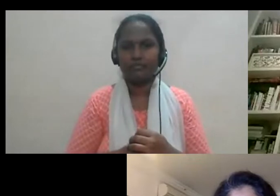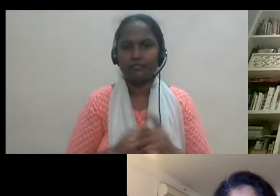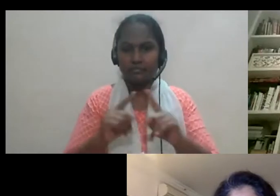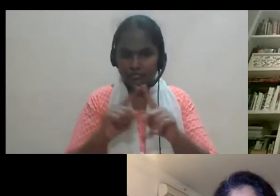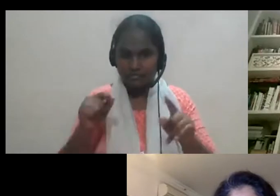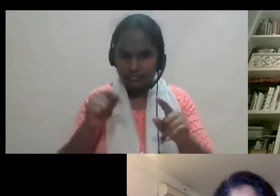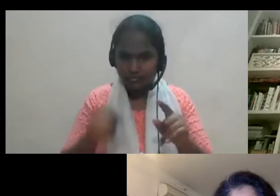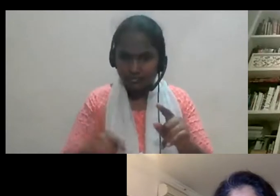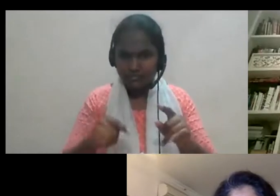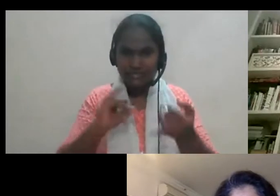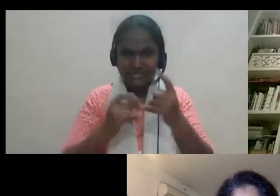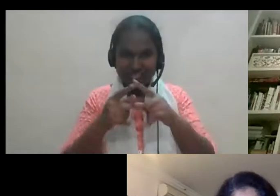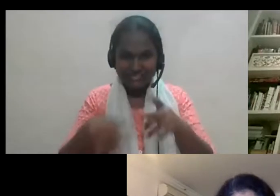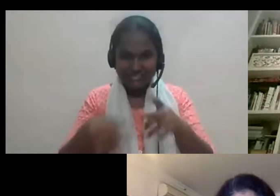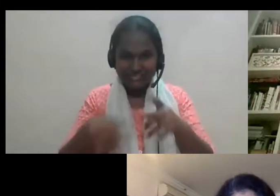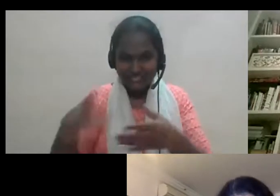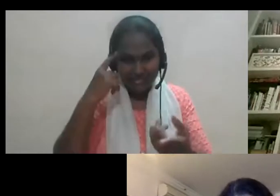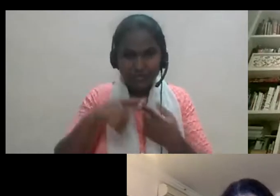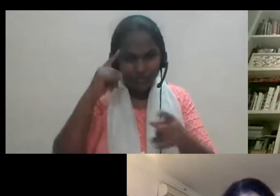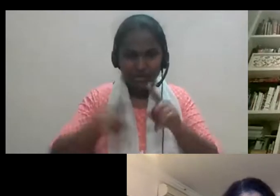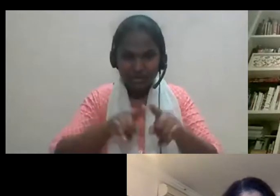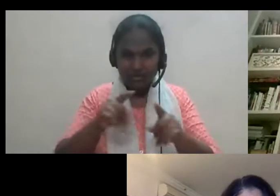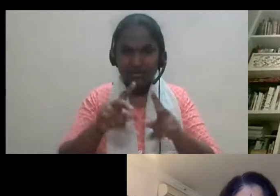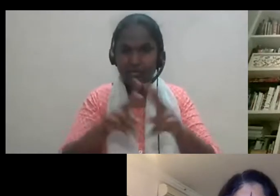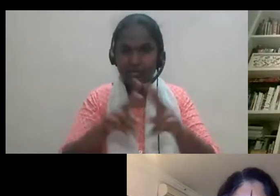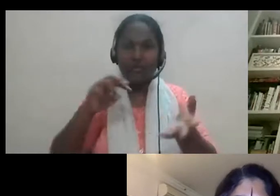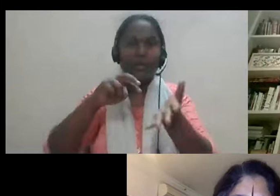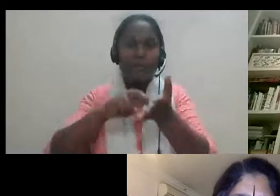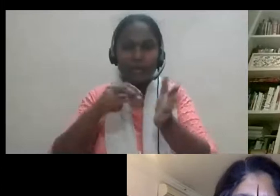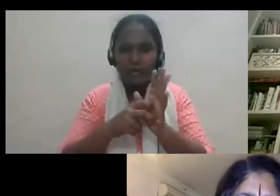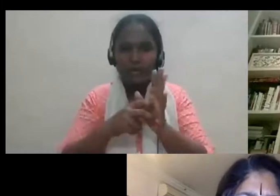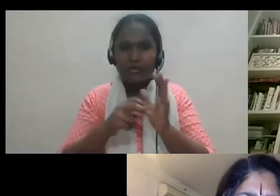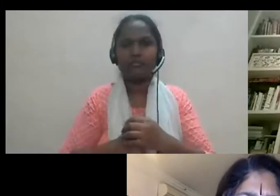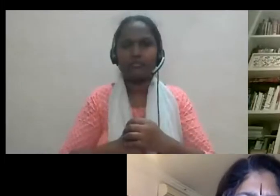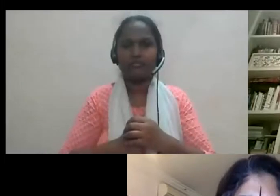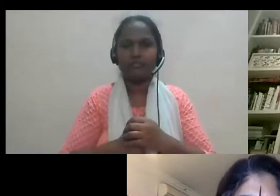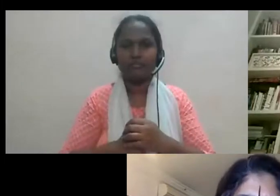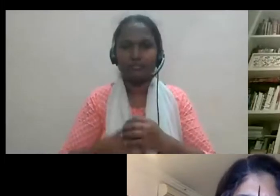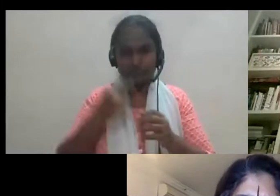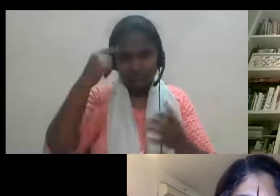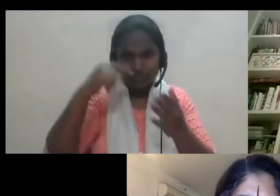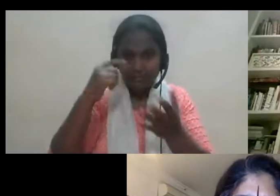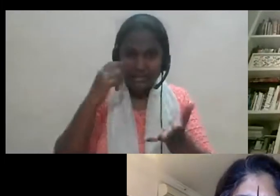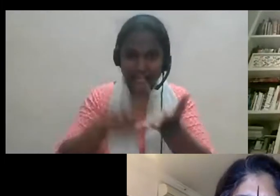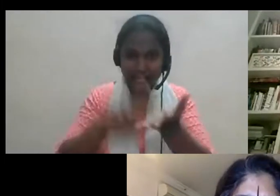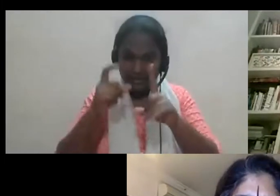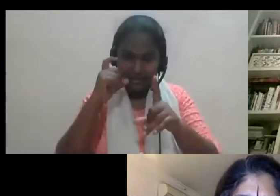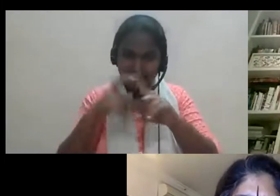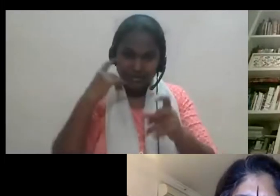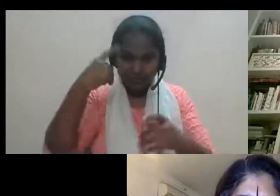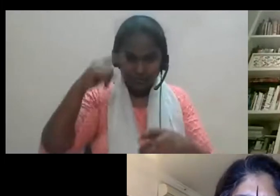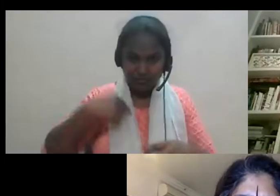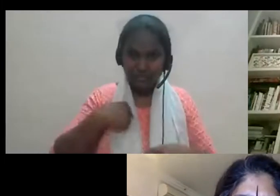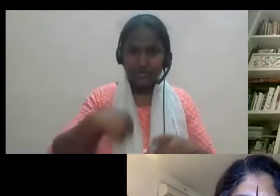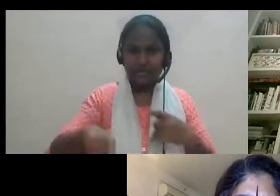this virtual situation, for example, a very meaningful indicator for me is, you know,